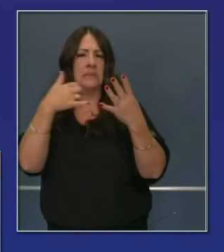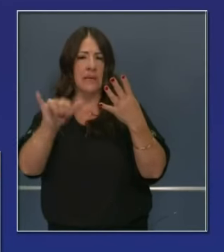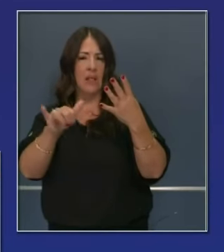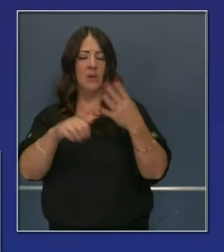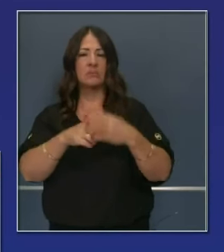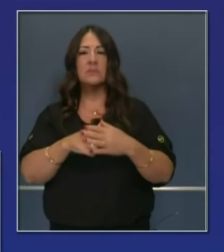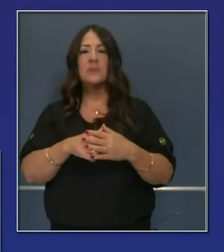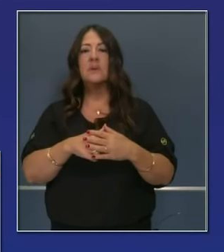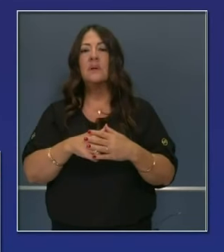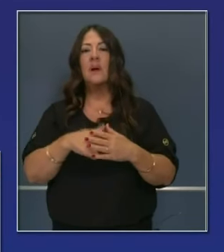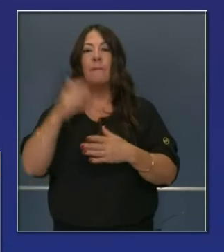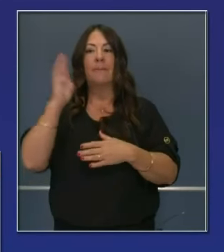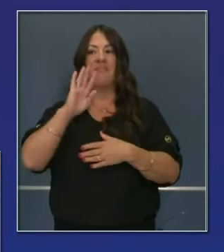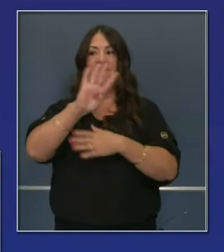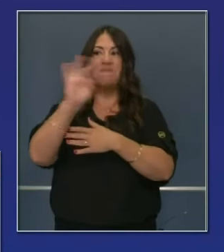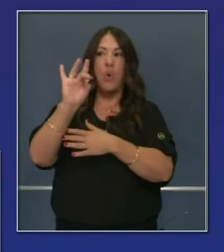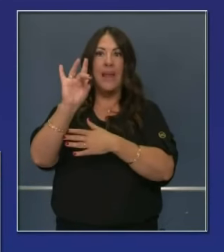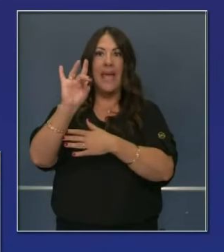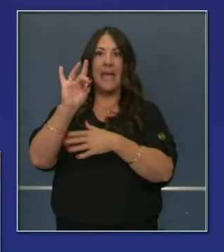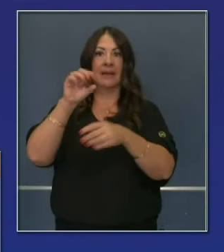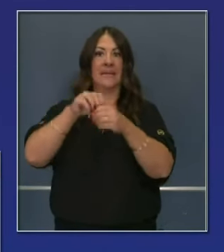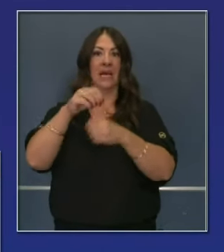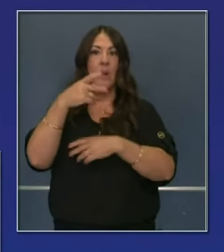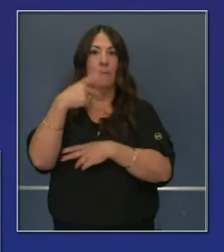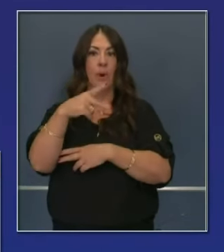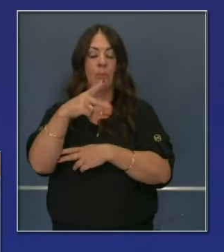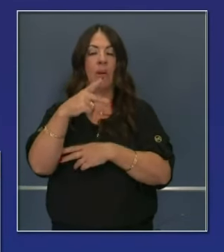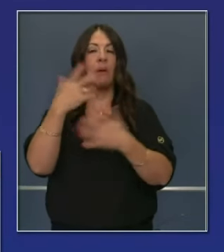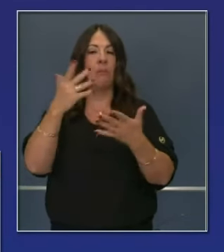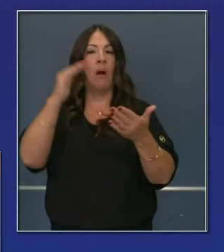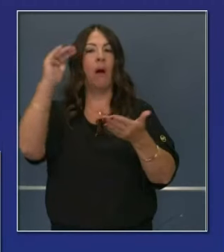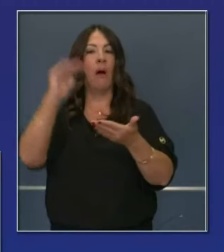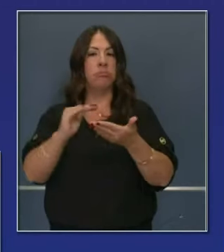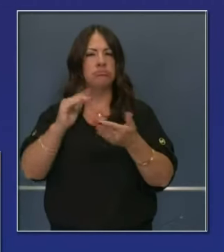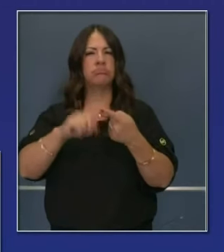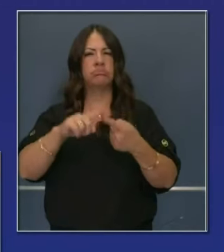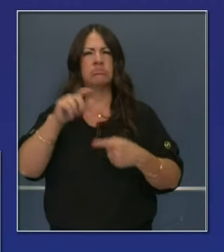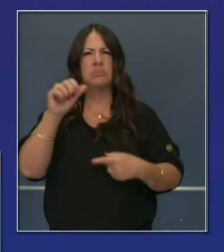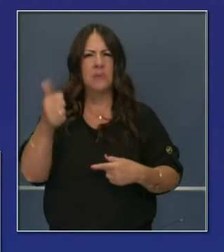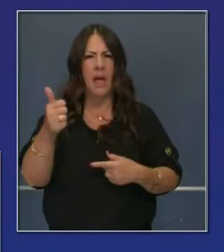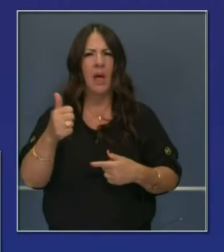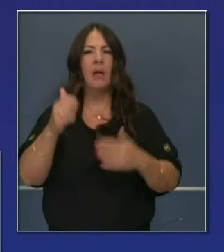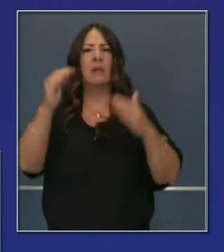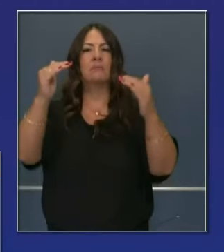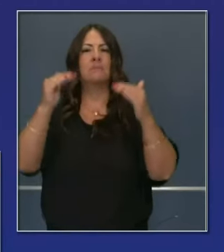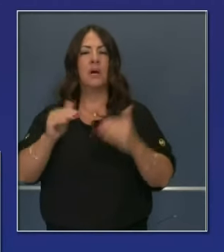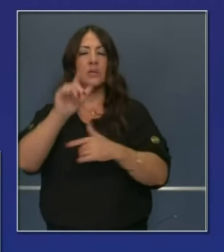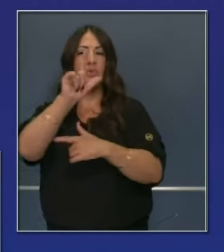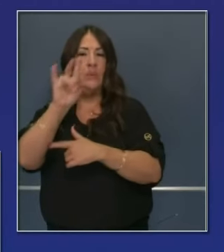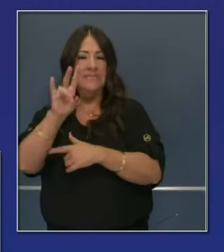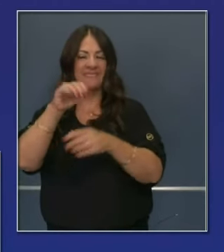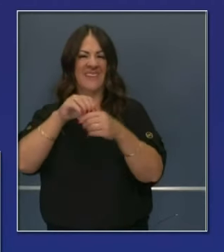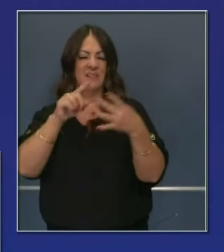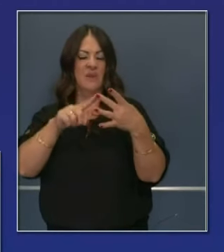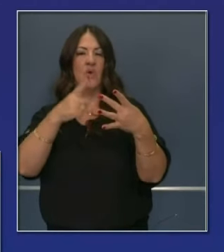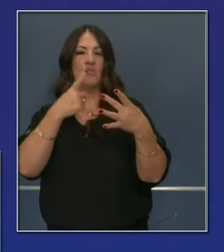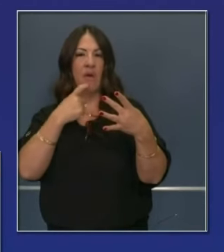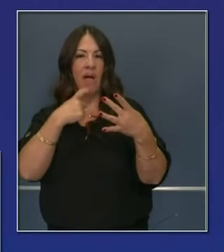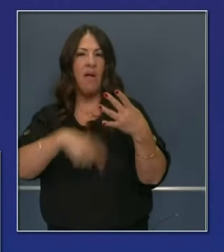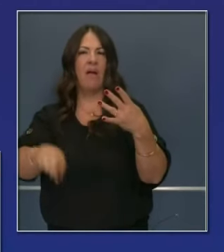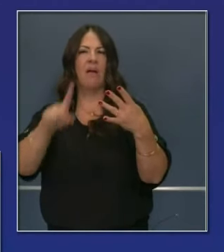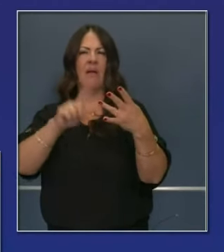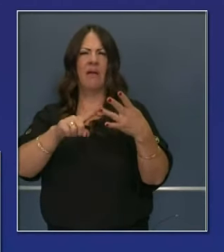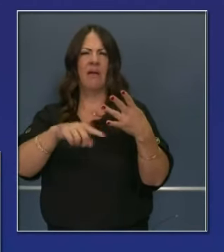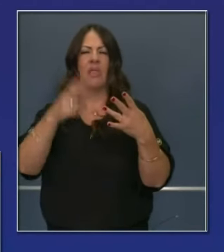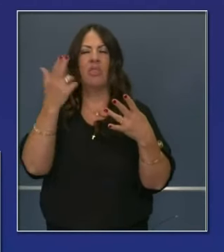of that purple status, 27 now in red. You see 13 in orange, and 8 counties now in yellow status,